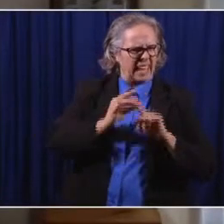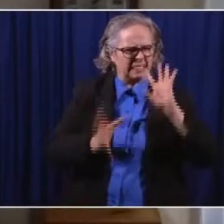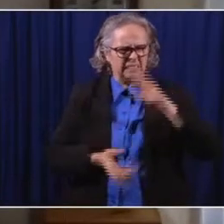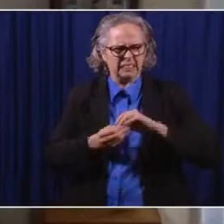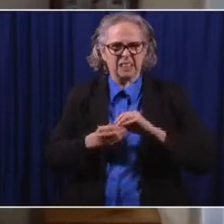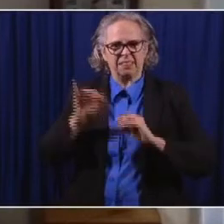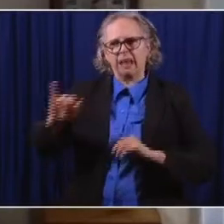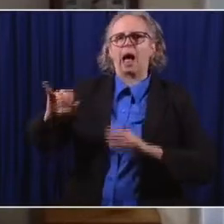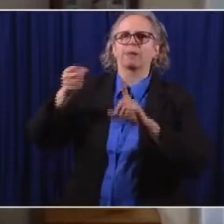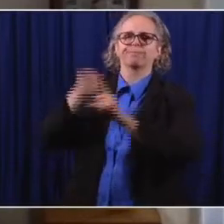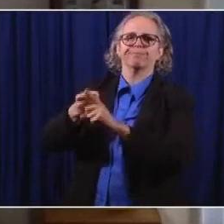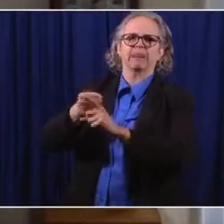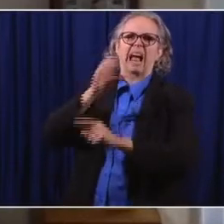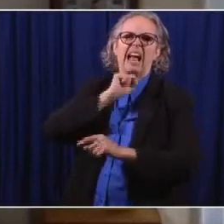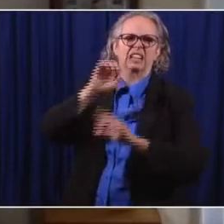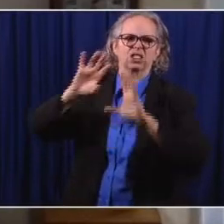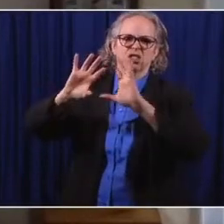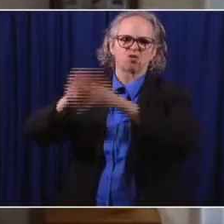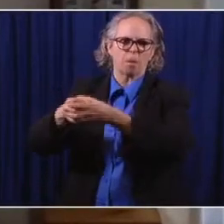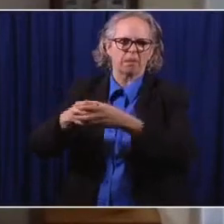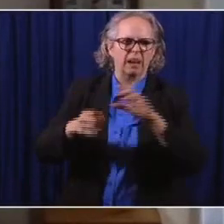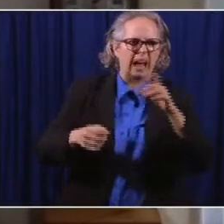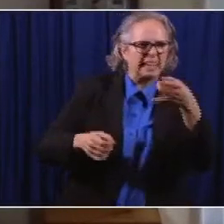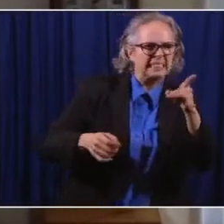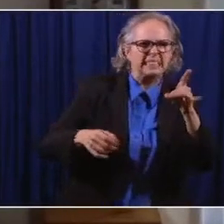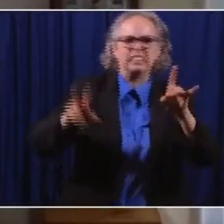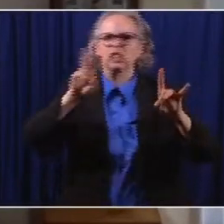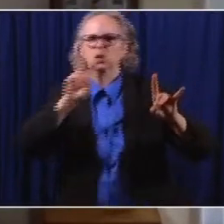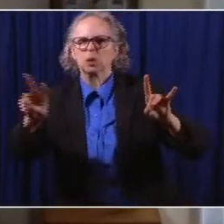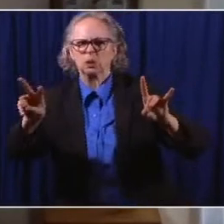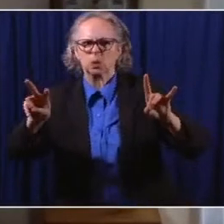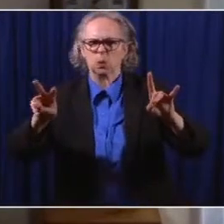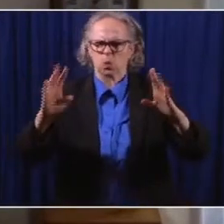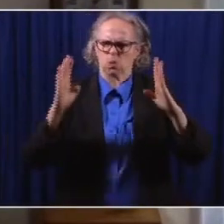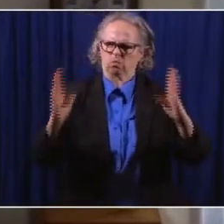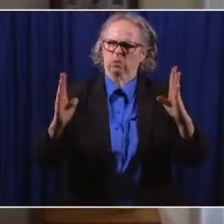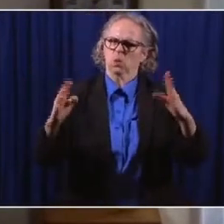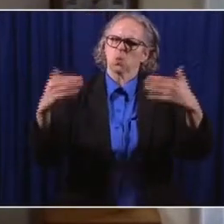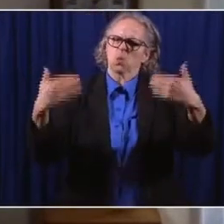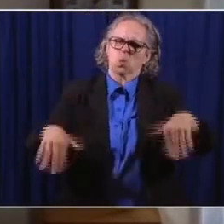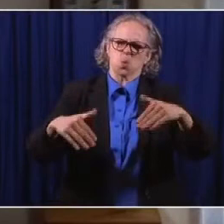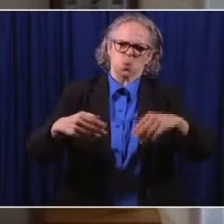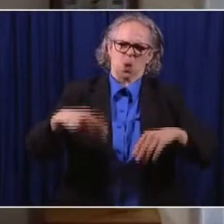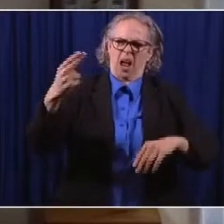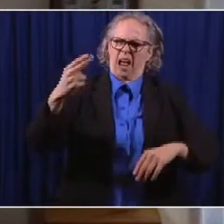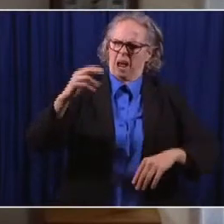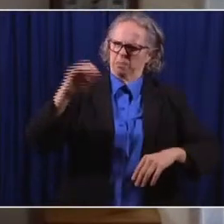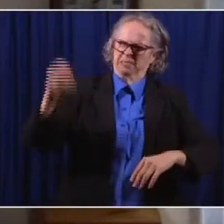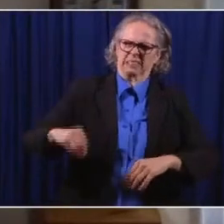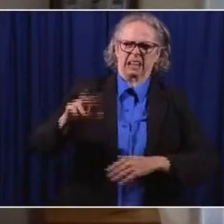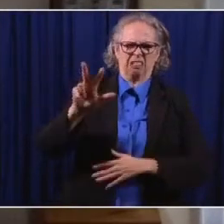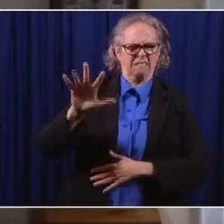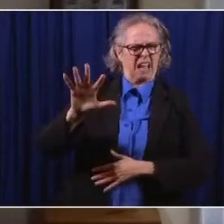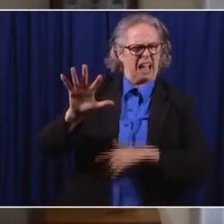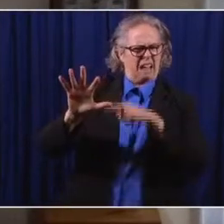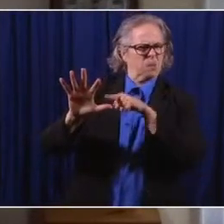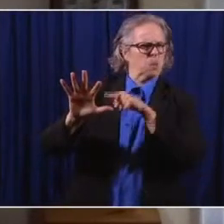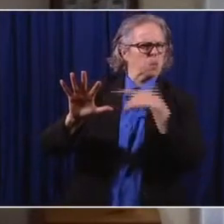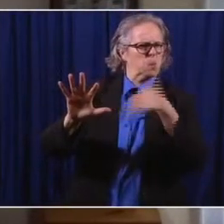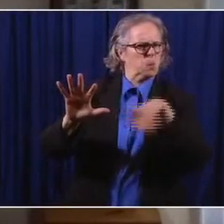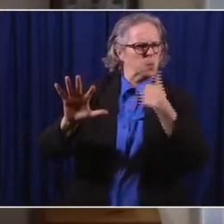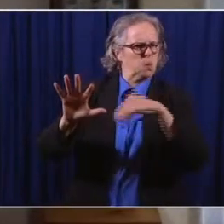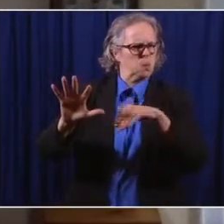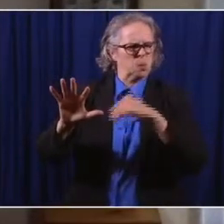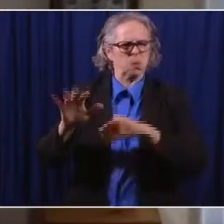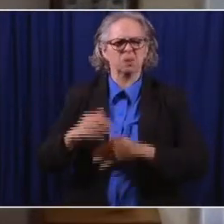very fine age group of 18 to 22. So just an interesting chart as we